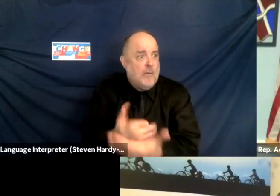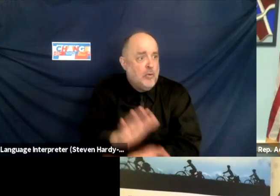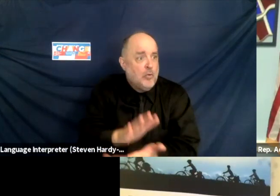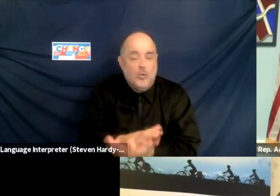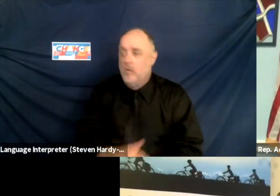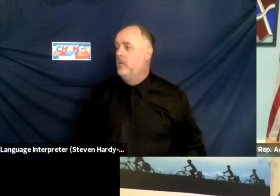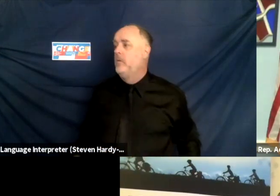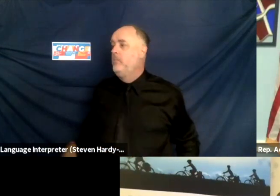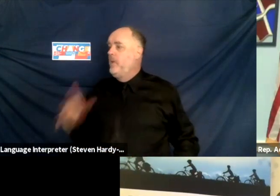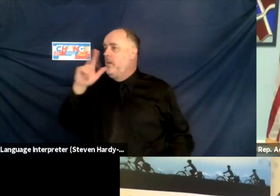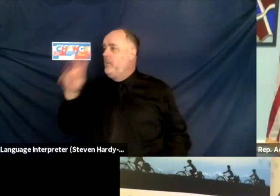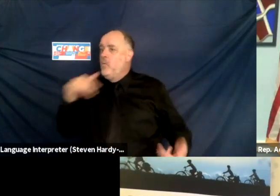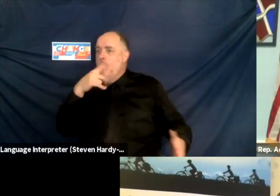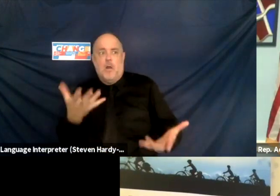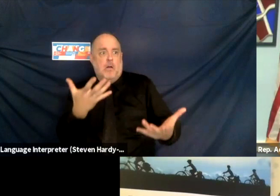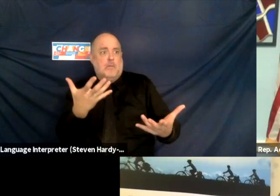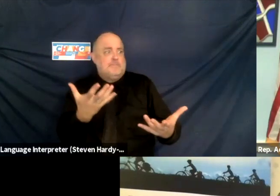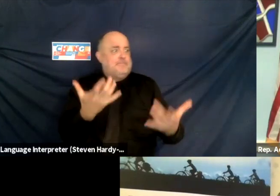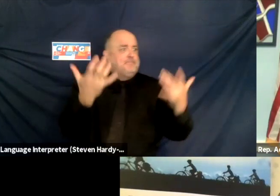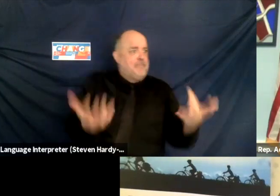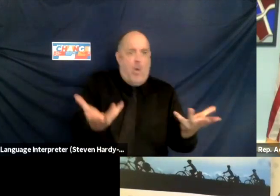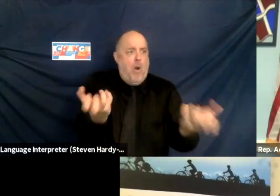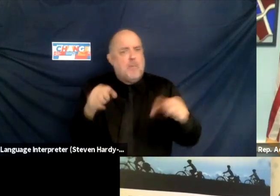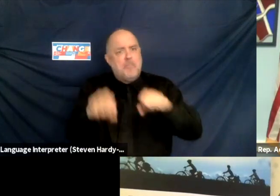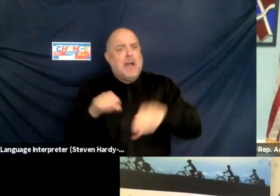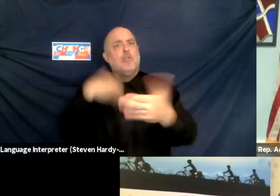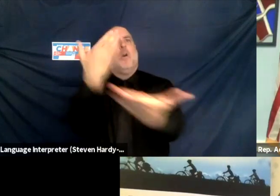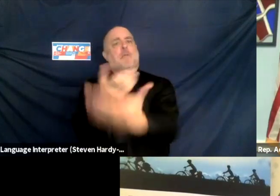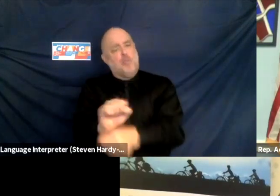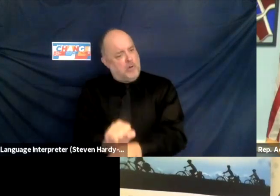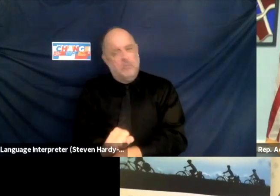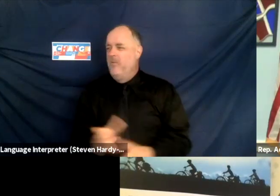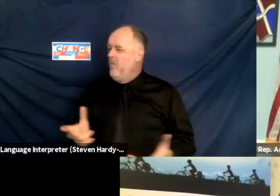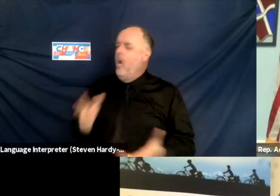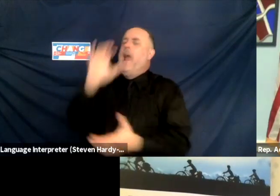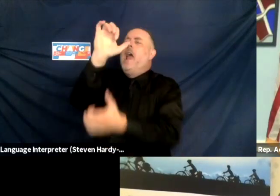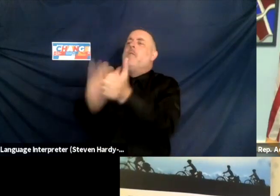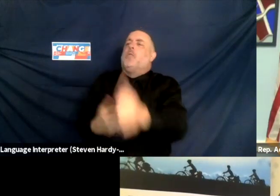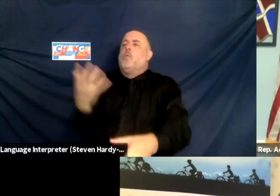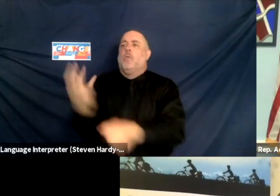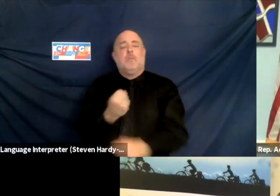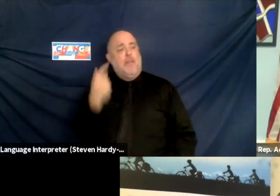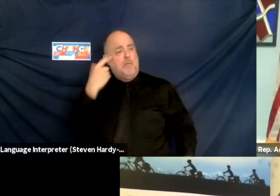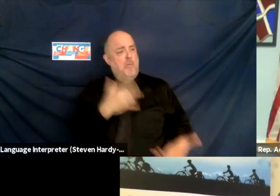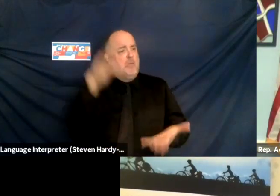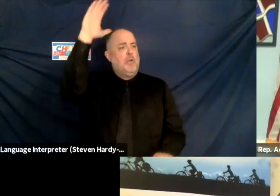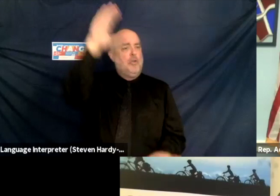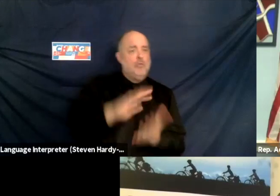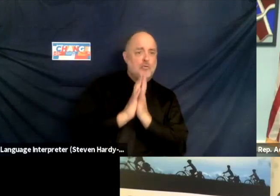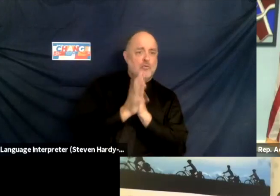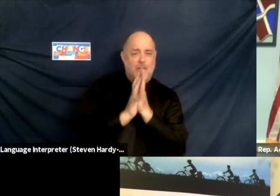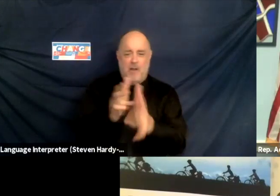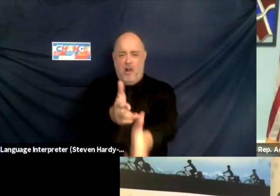that want to bike to work win. And ultimately, that I think will reduce traffic going downtown, which is, I think, the